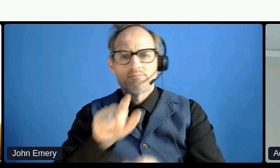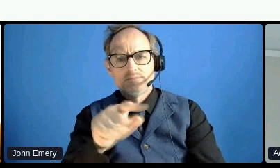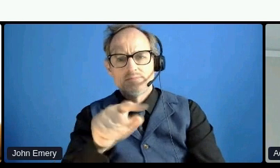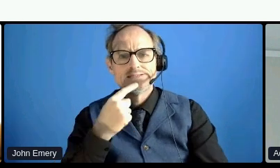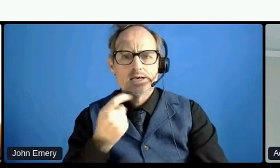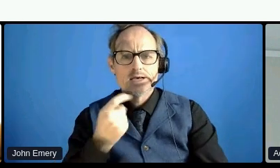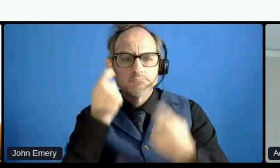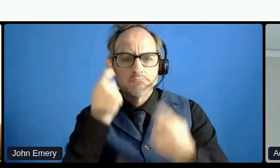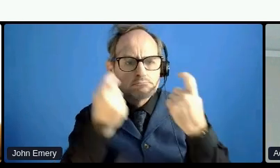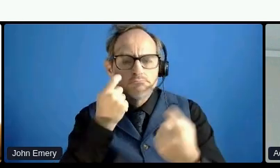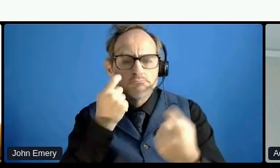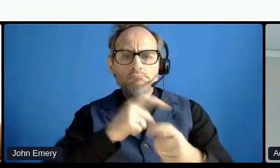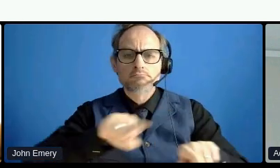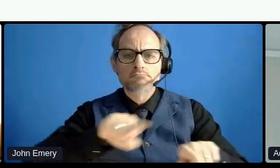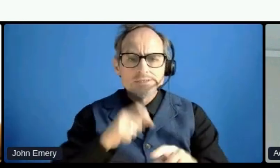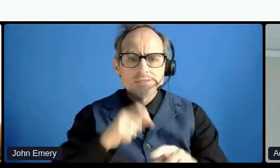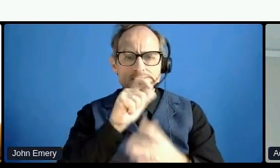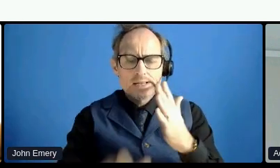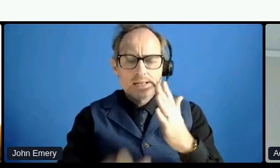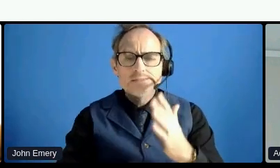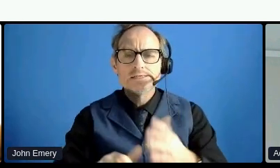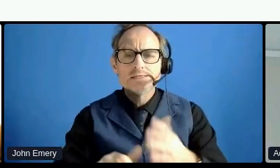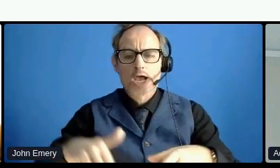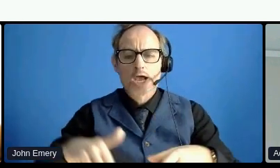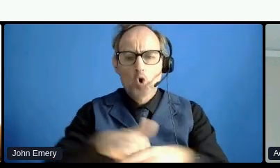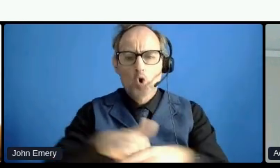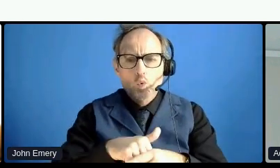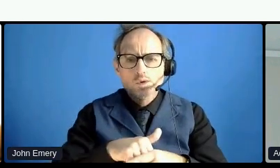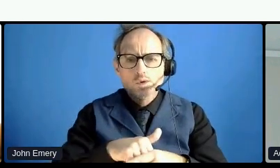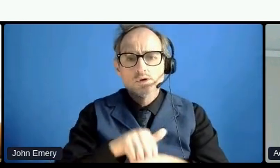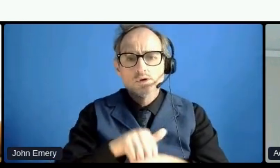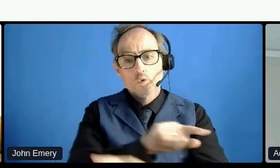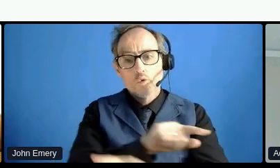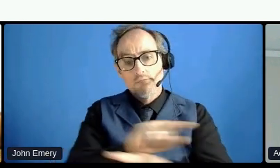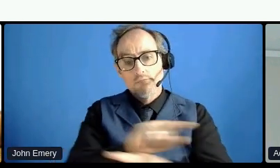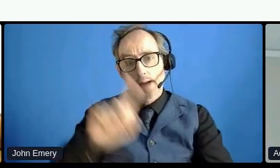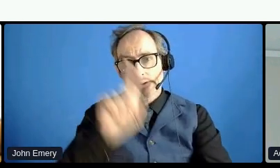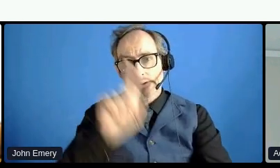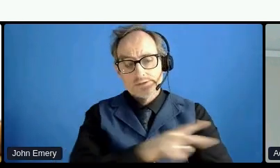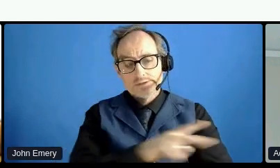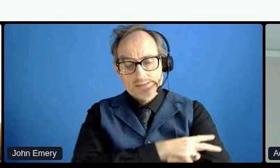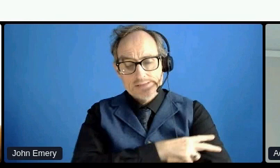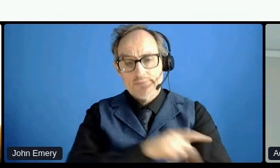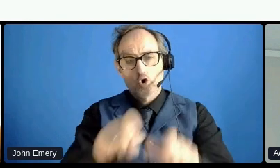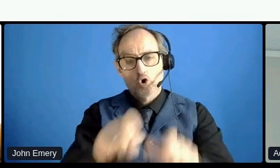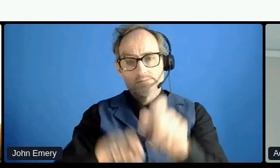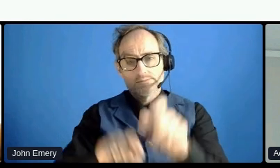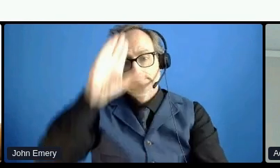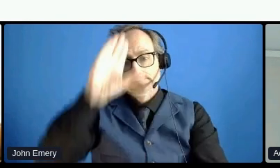and provide a range of adjustments to staff and customers who tell us about their disability and accessibility needs.